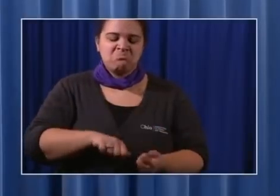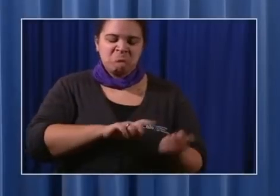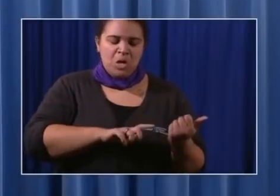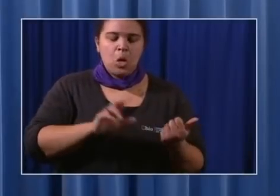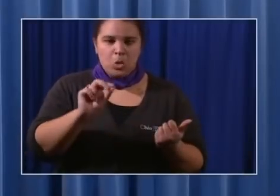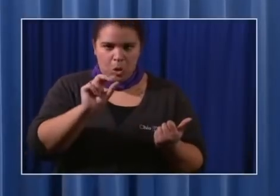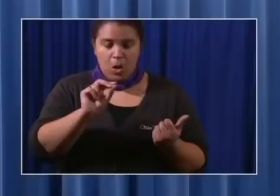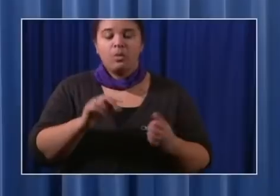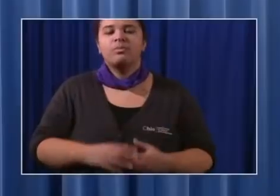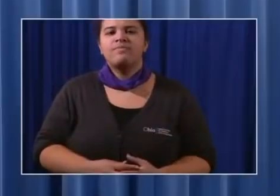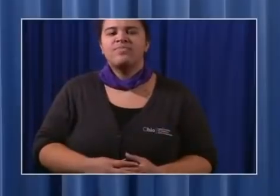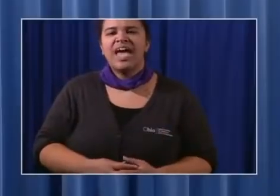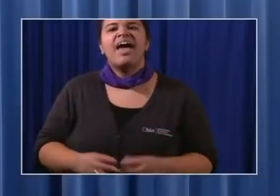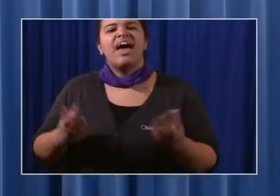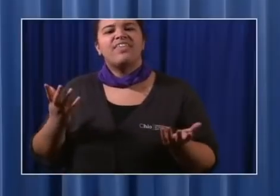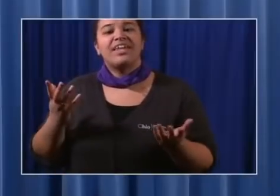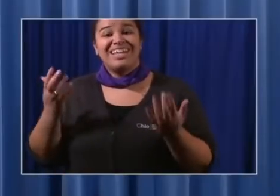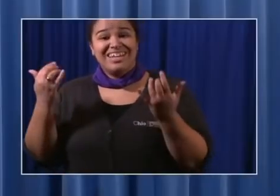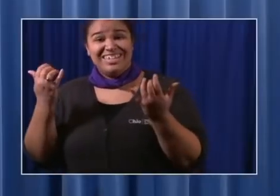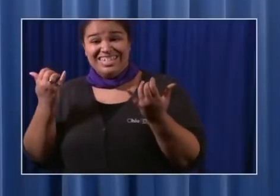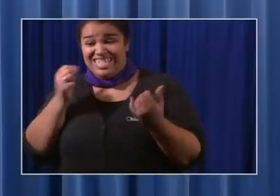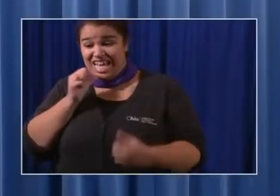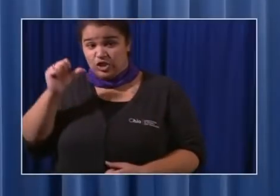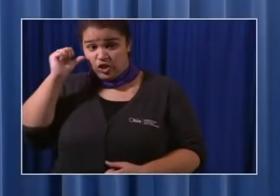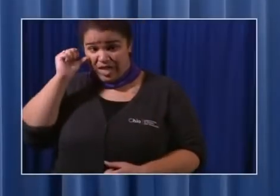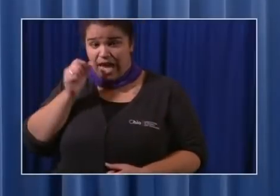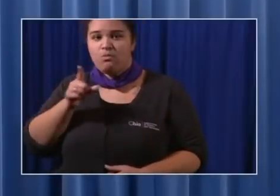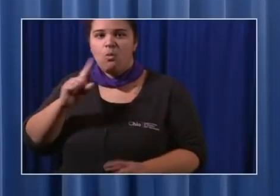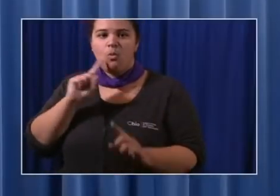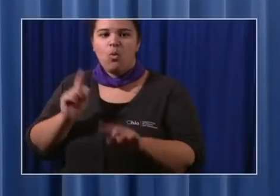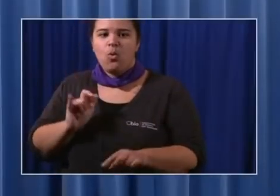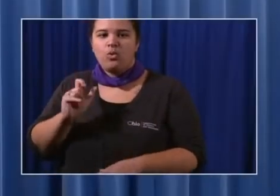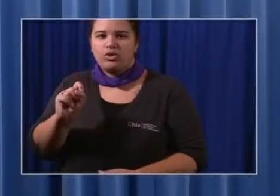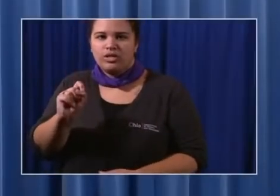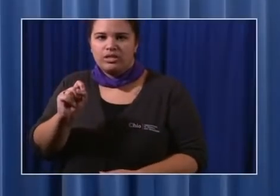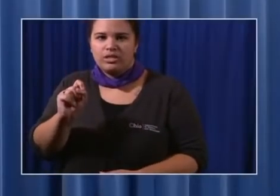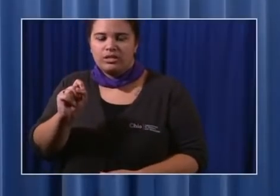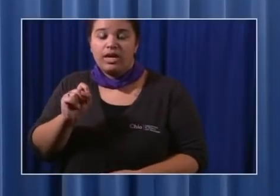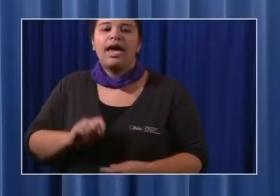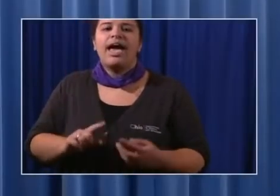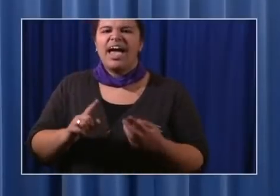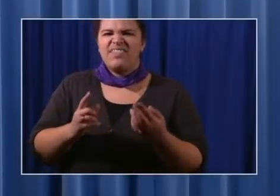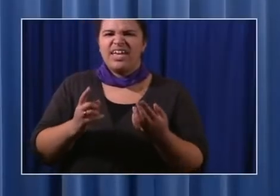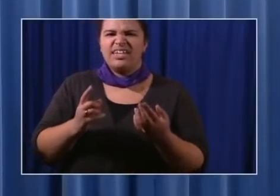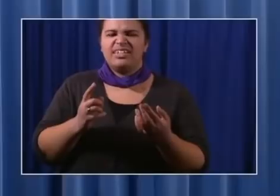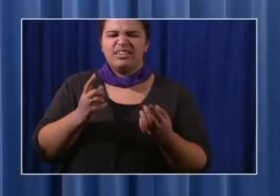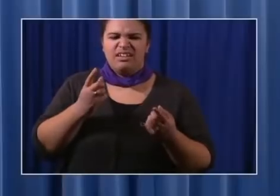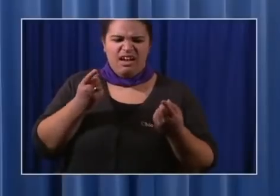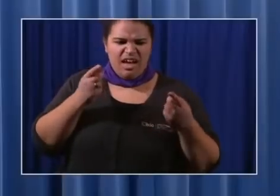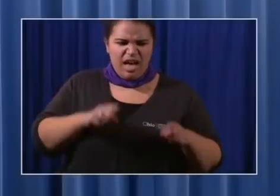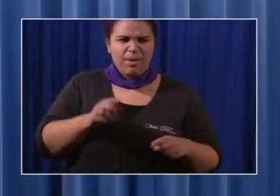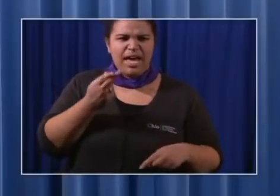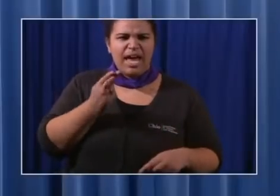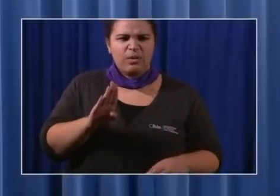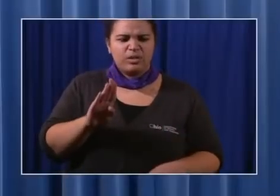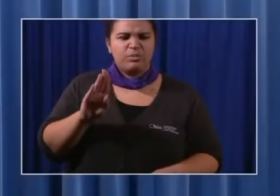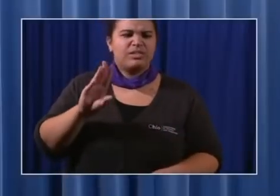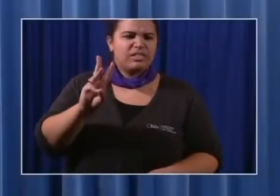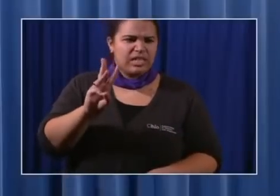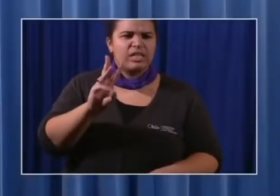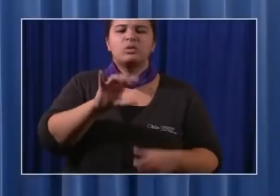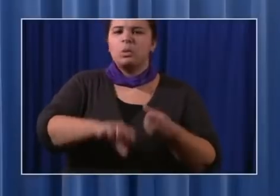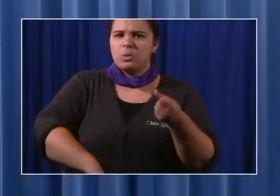didn't support it yesterday. Today, you're recommending a revisit. Can you tell us why these changes of your mind might be coming so